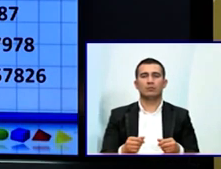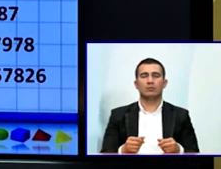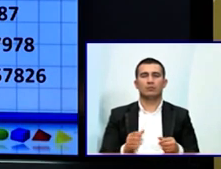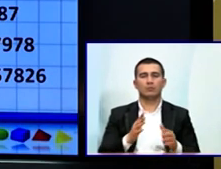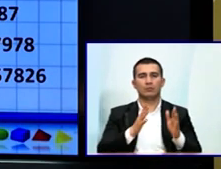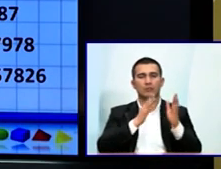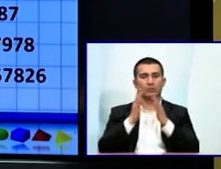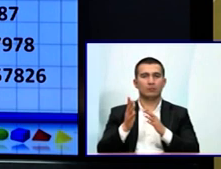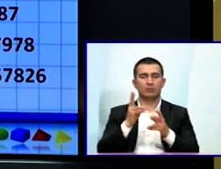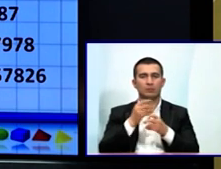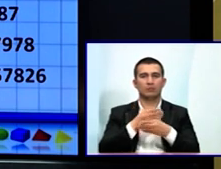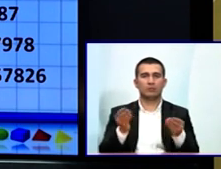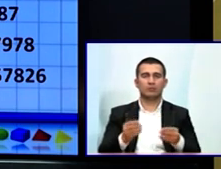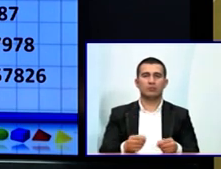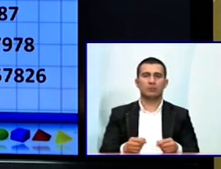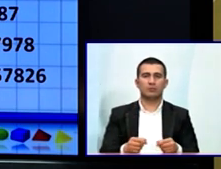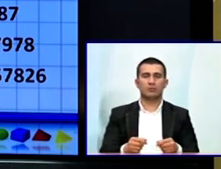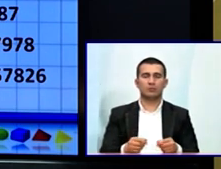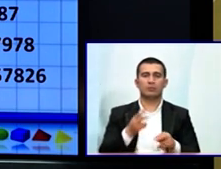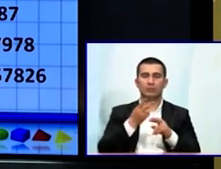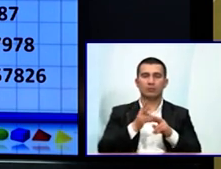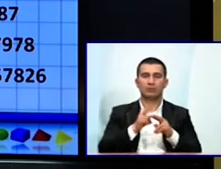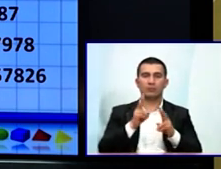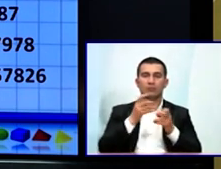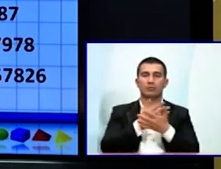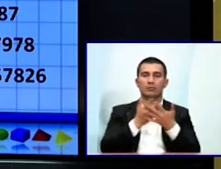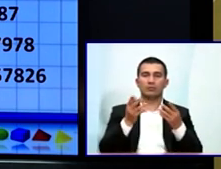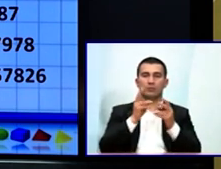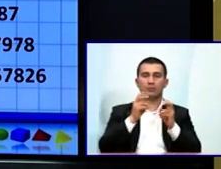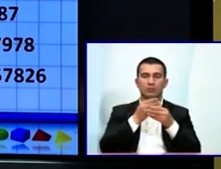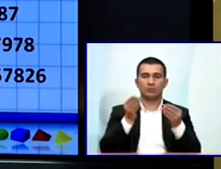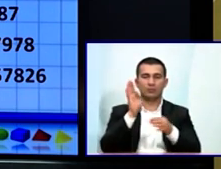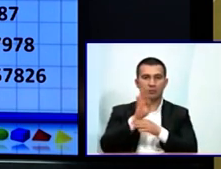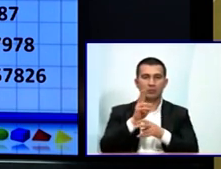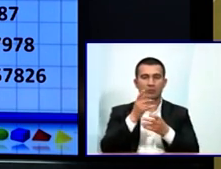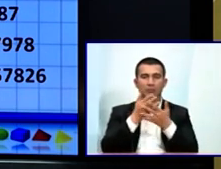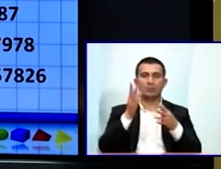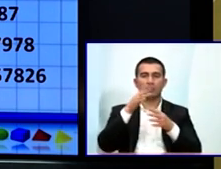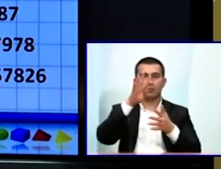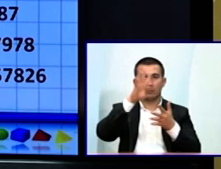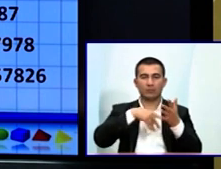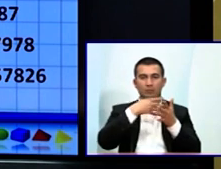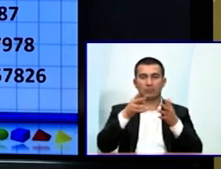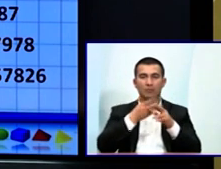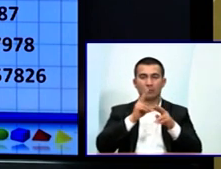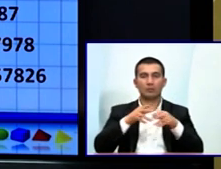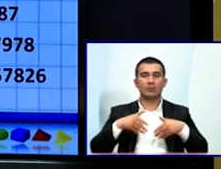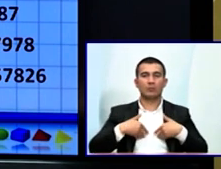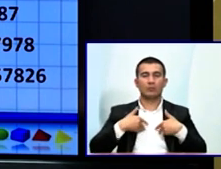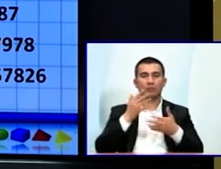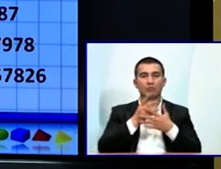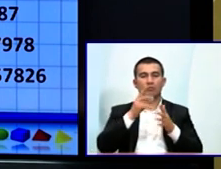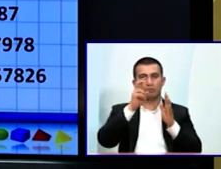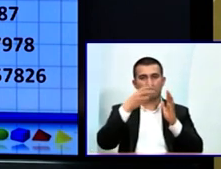Keyingi topshirig'imiz. Quyidagi berilgan jadvalning bo'sh kataklarini to'ldiring va undan foydalanib